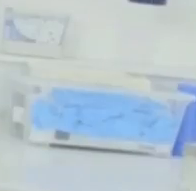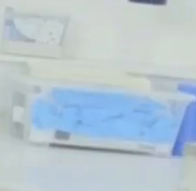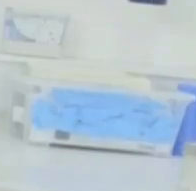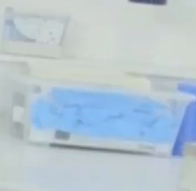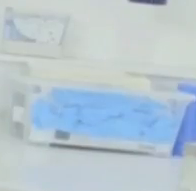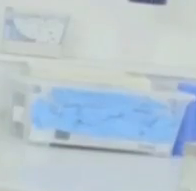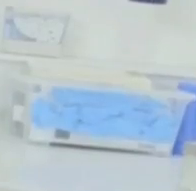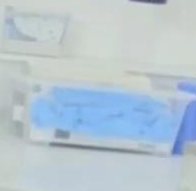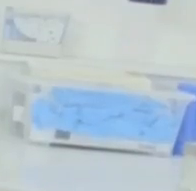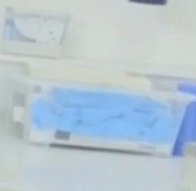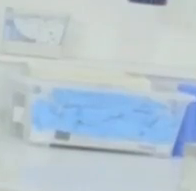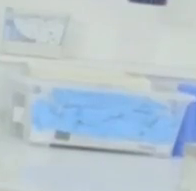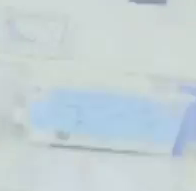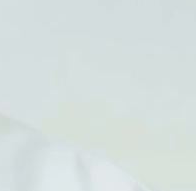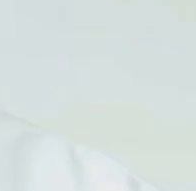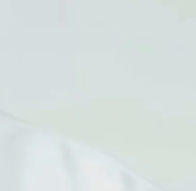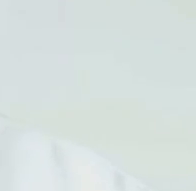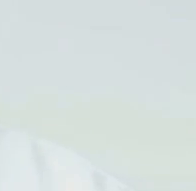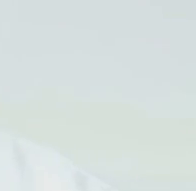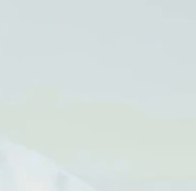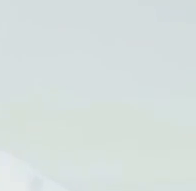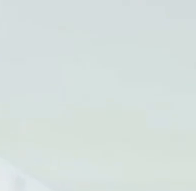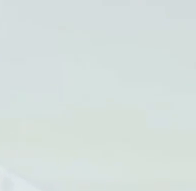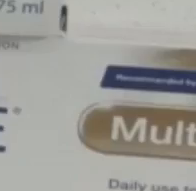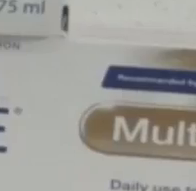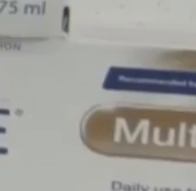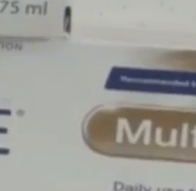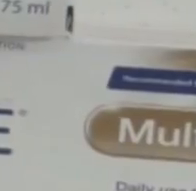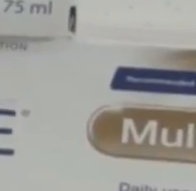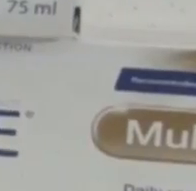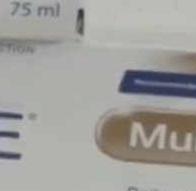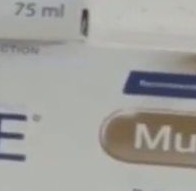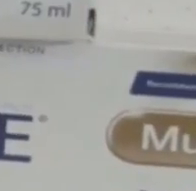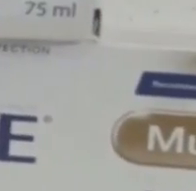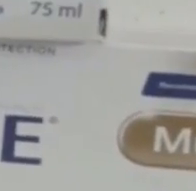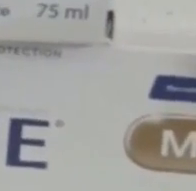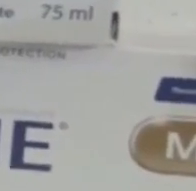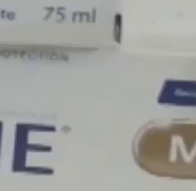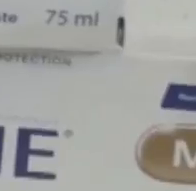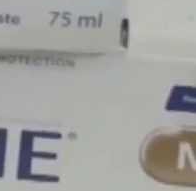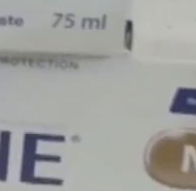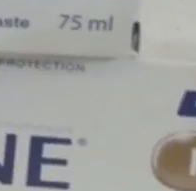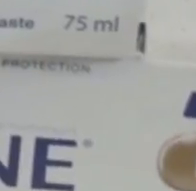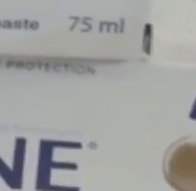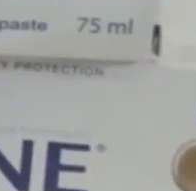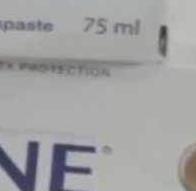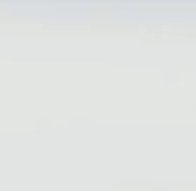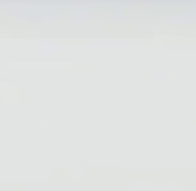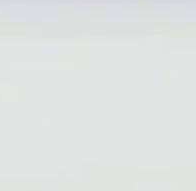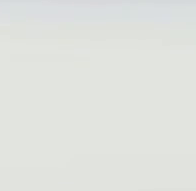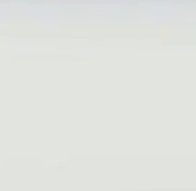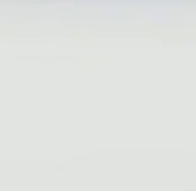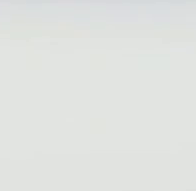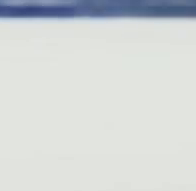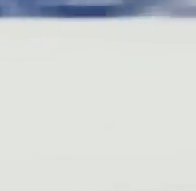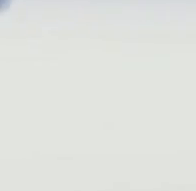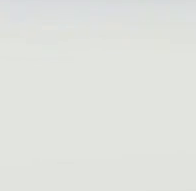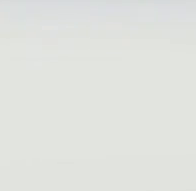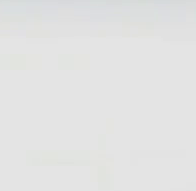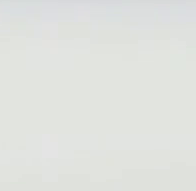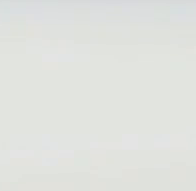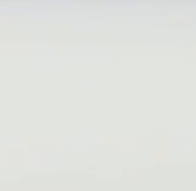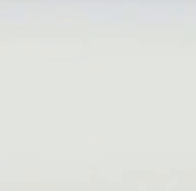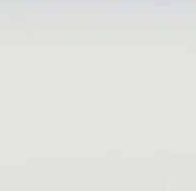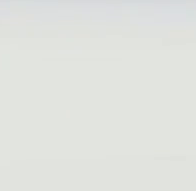is left alone, it may get worse. Dentists recommend Sensodyne to their patients. It's able to get inside the tooth and calm the nerve of the tooth down, and